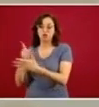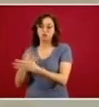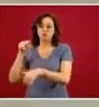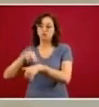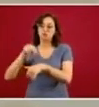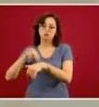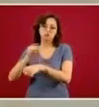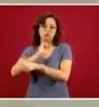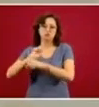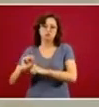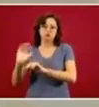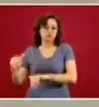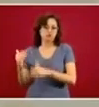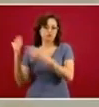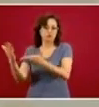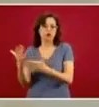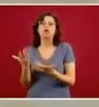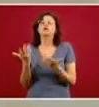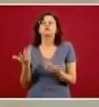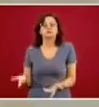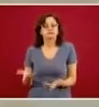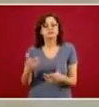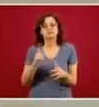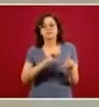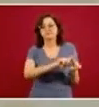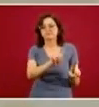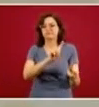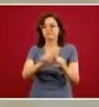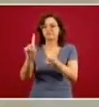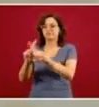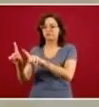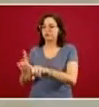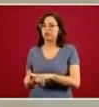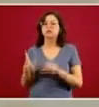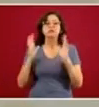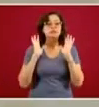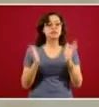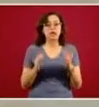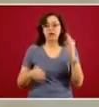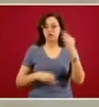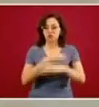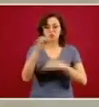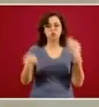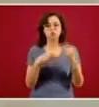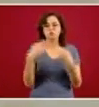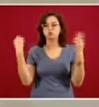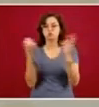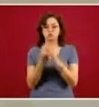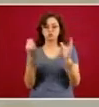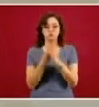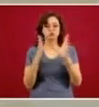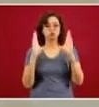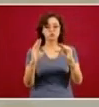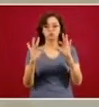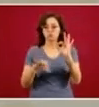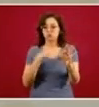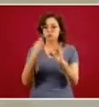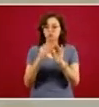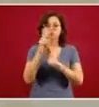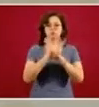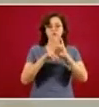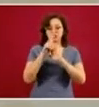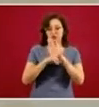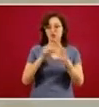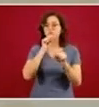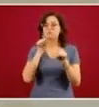care sector, the outside consultation sector, they all have proper